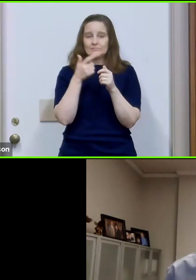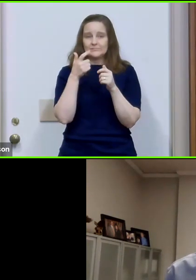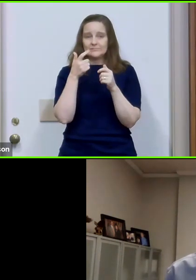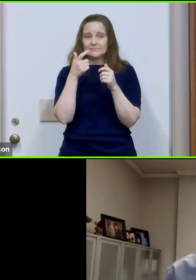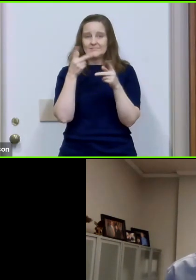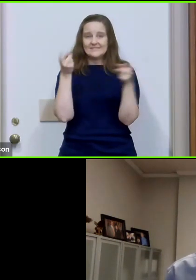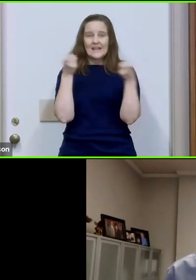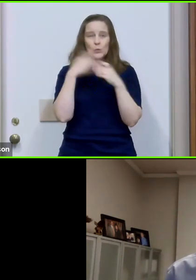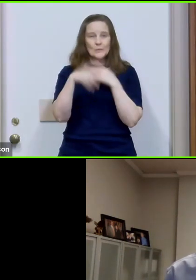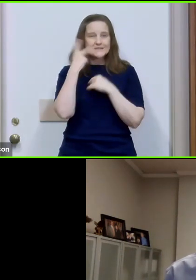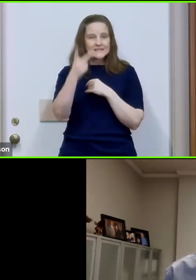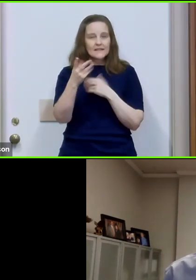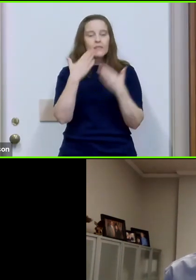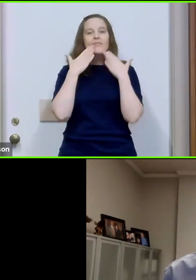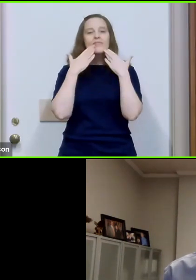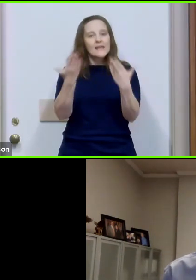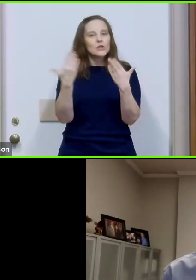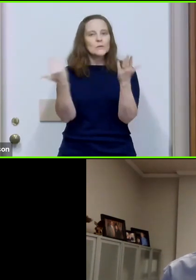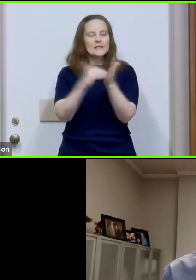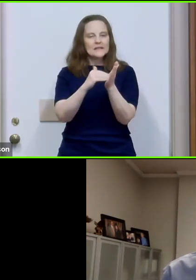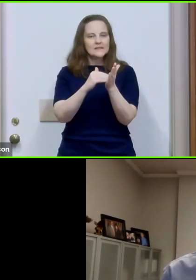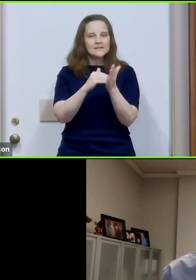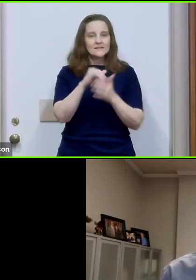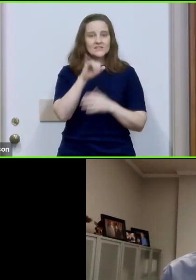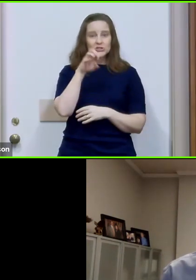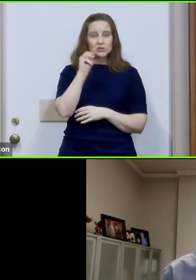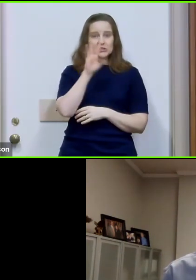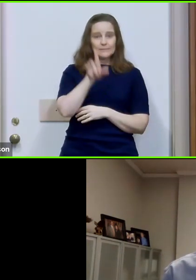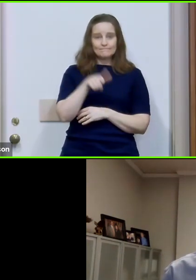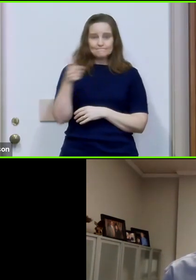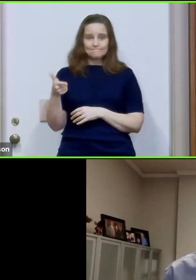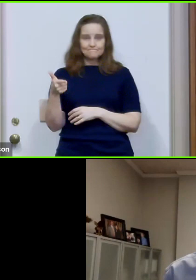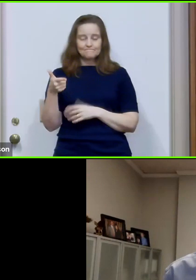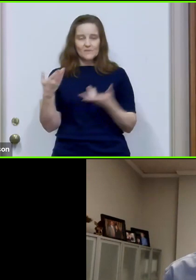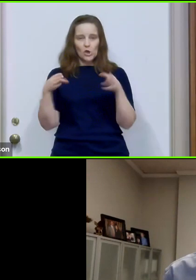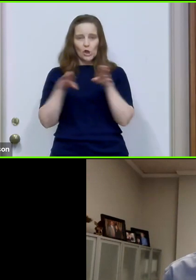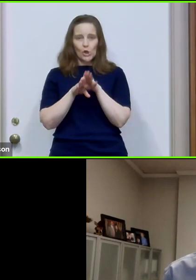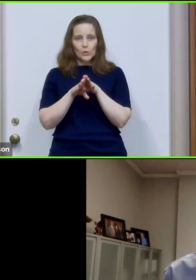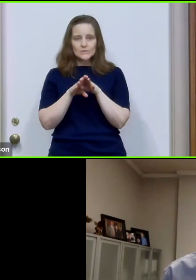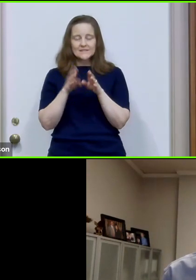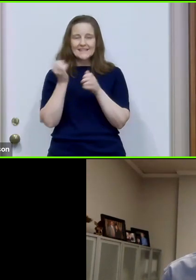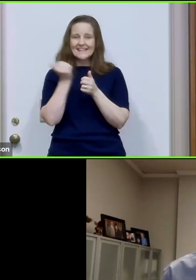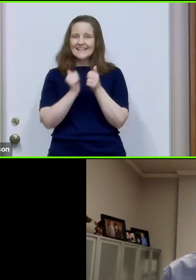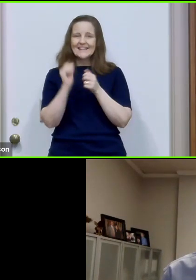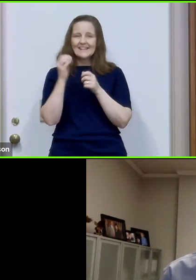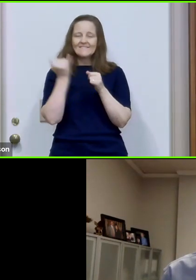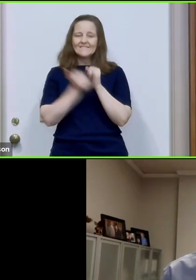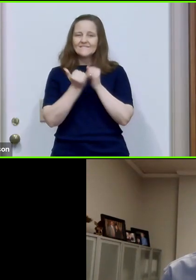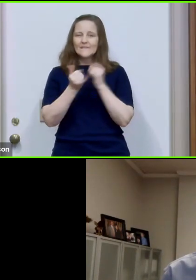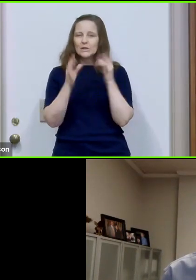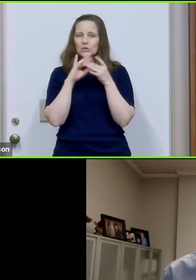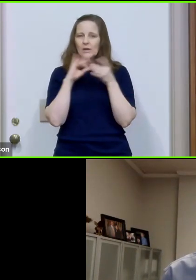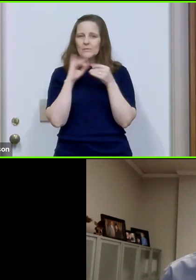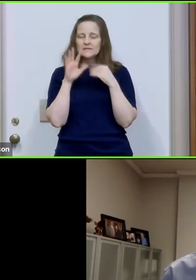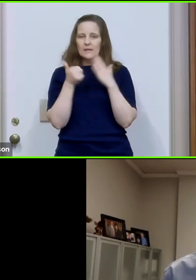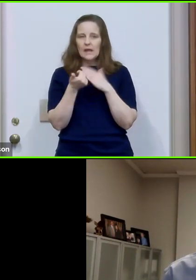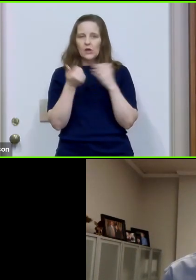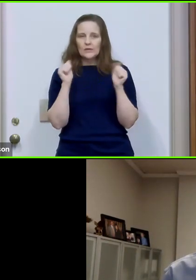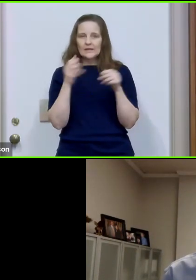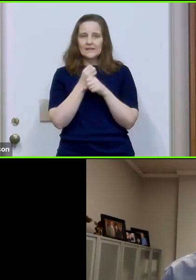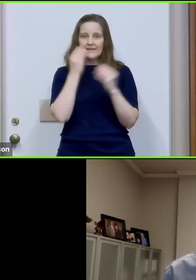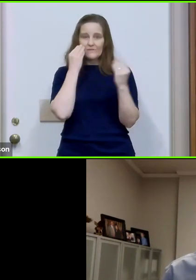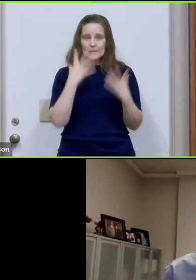evolves. Thank you all again. Jim, I'll give it to you to close and make any final comments about where people can get this